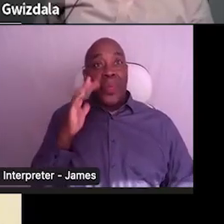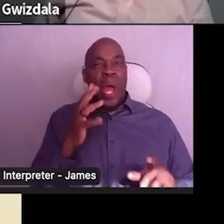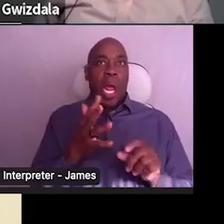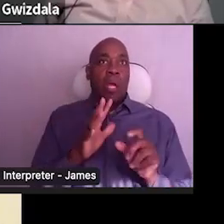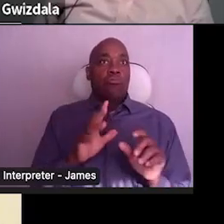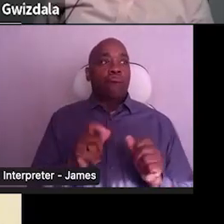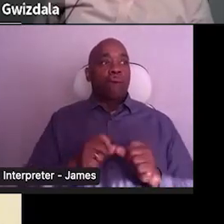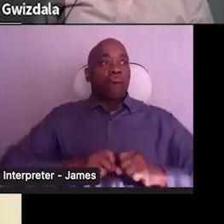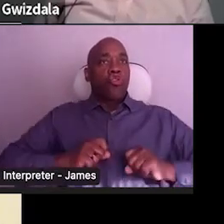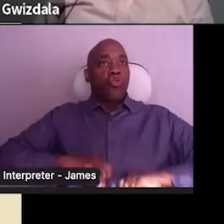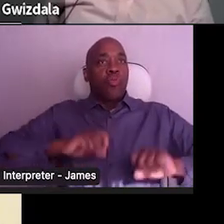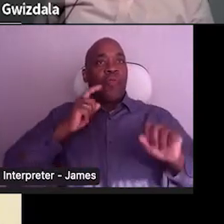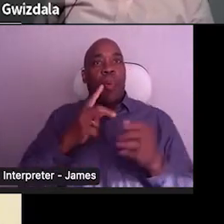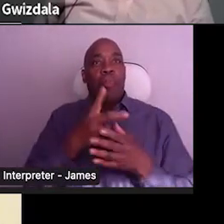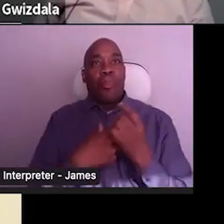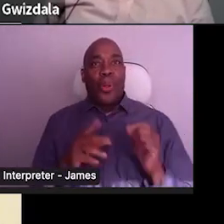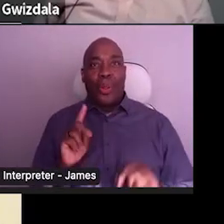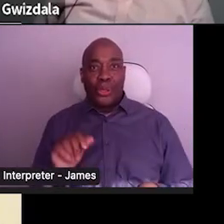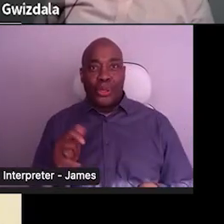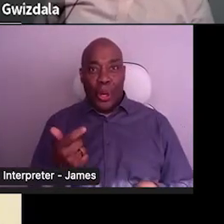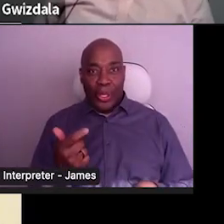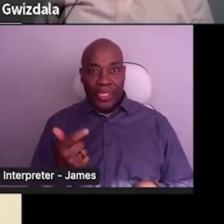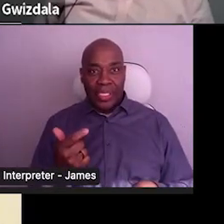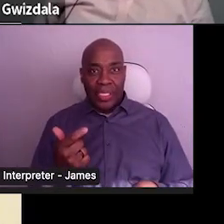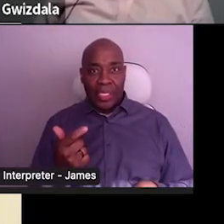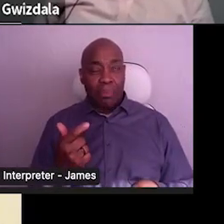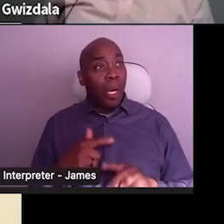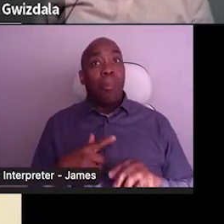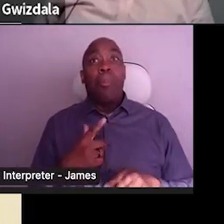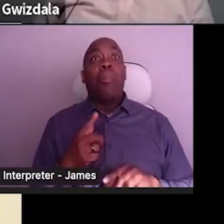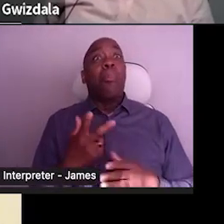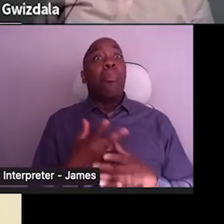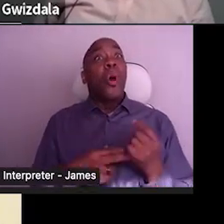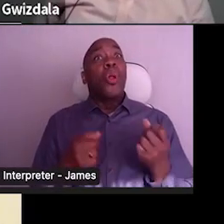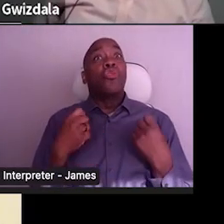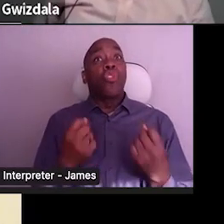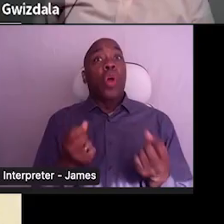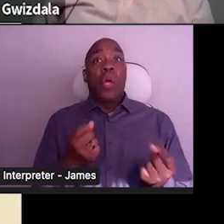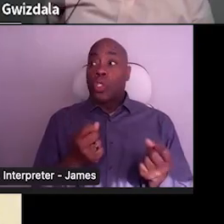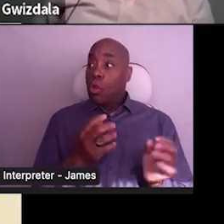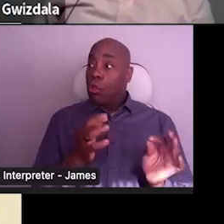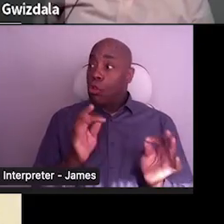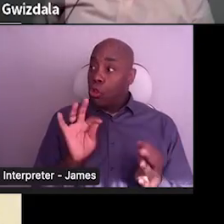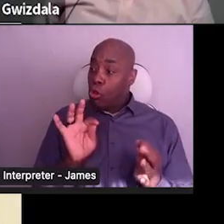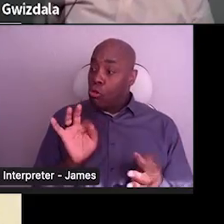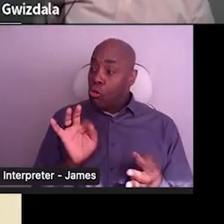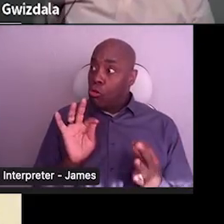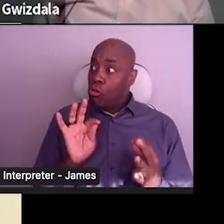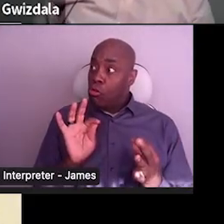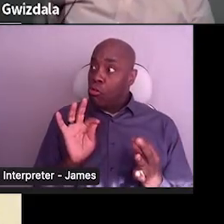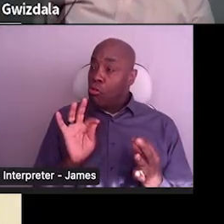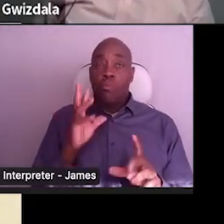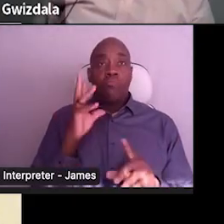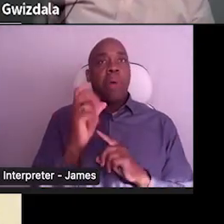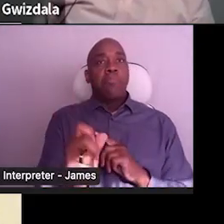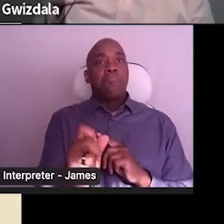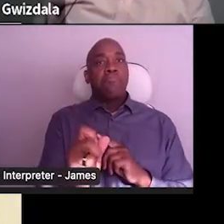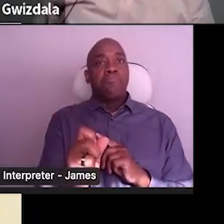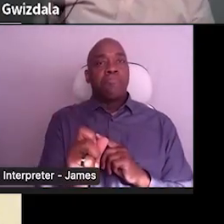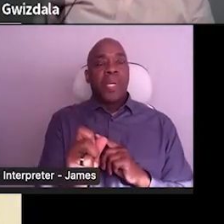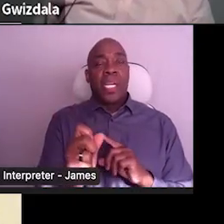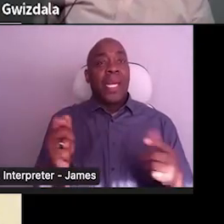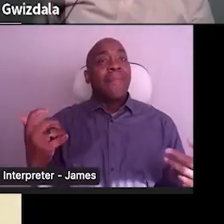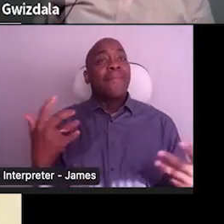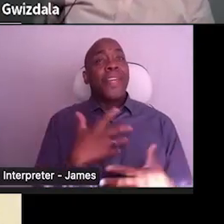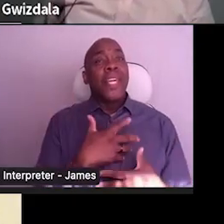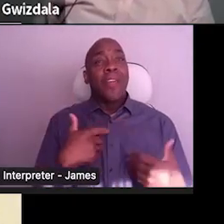so that we had enough room for both of the dogs. But both of them drove away without taking us. Fear of